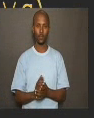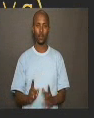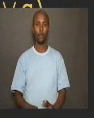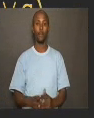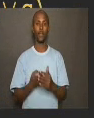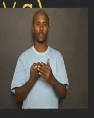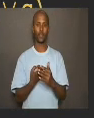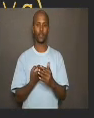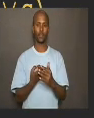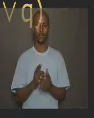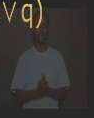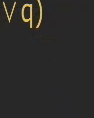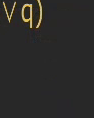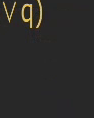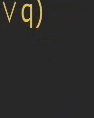Begin.